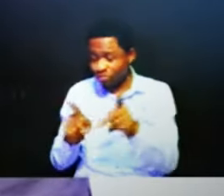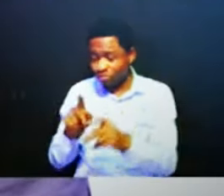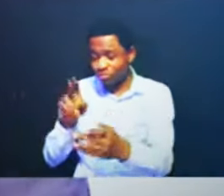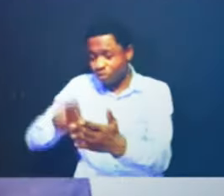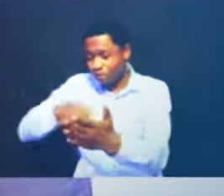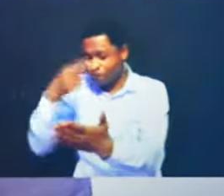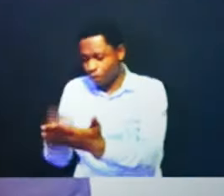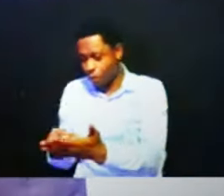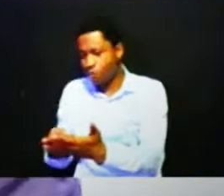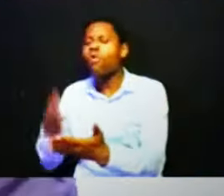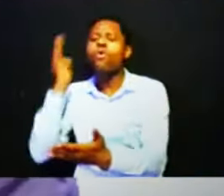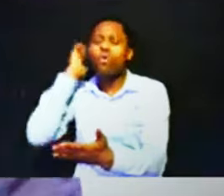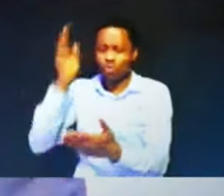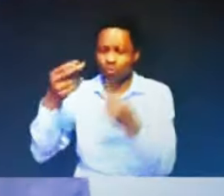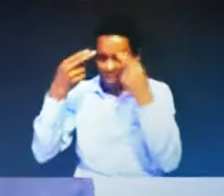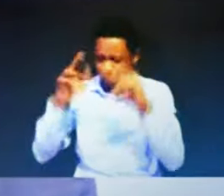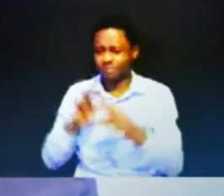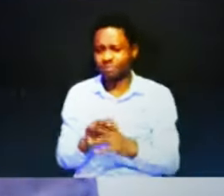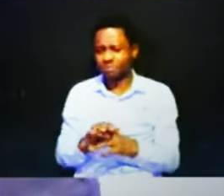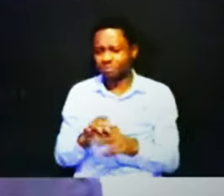whom they come.